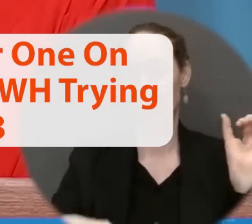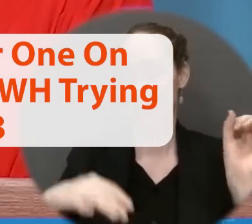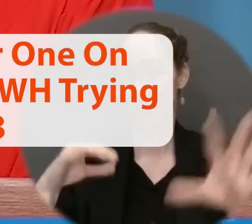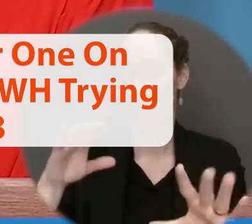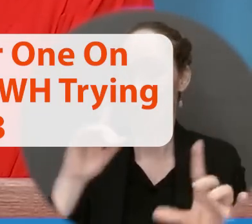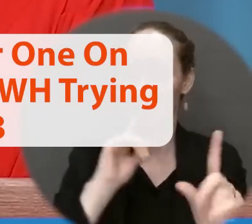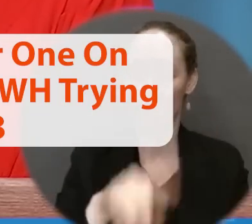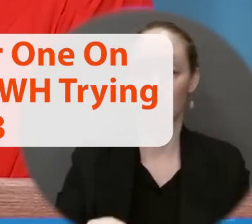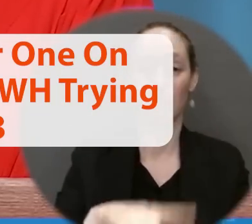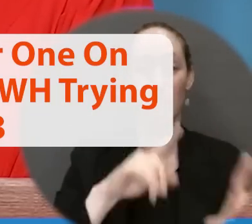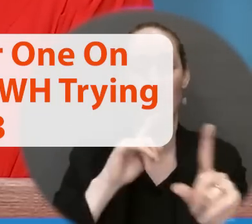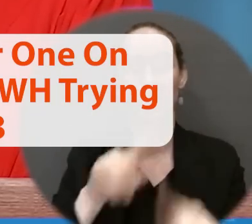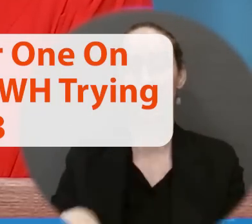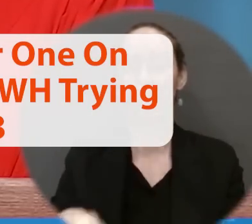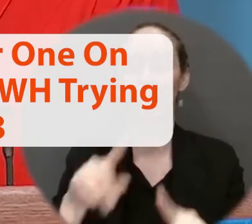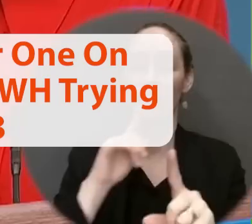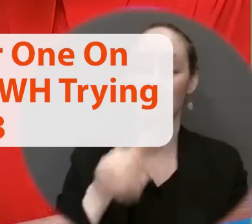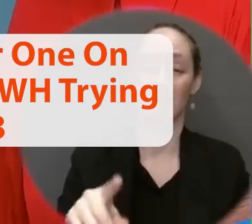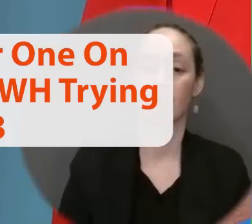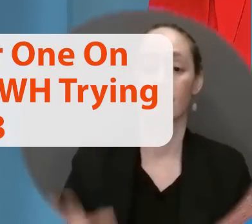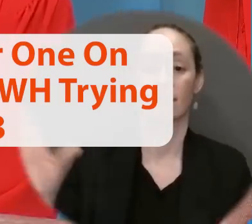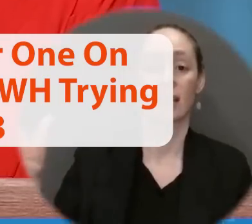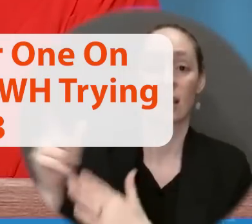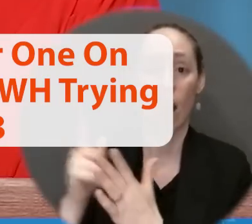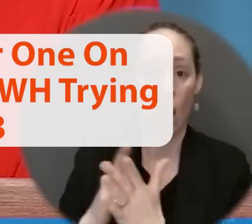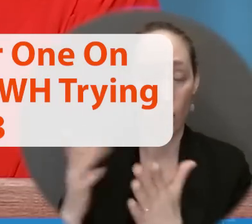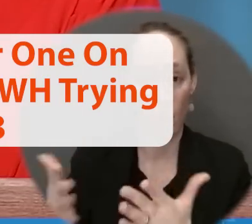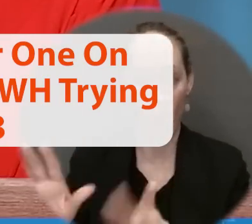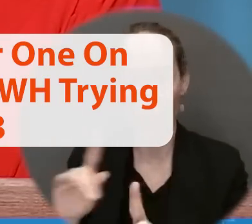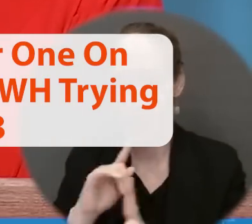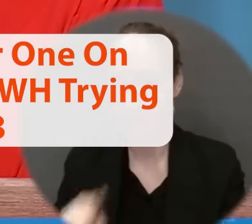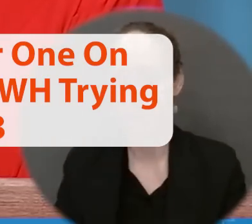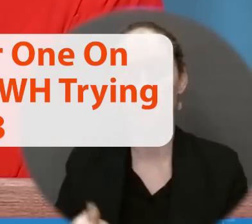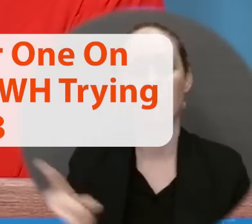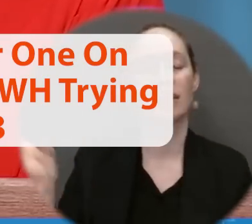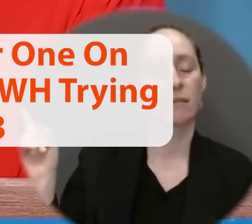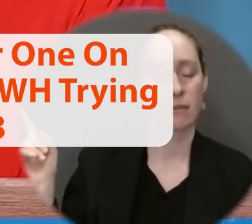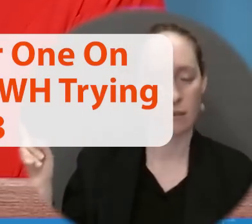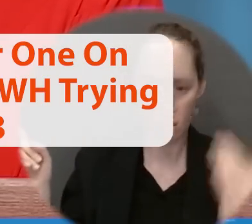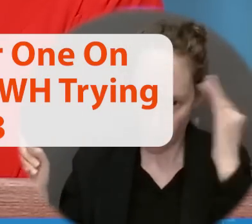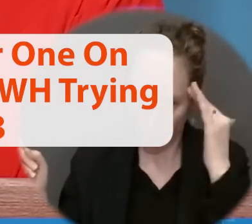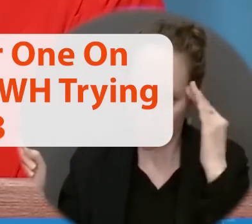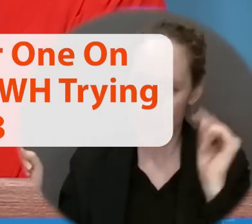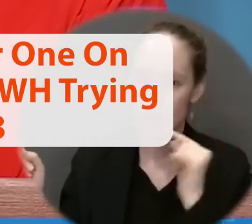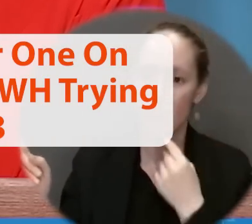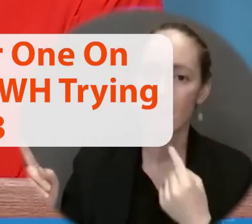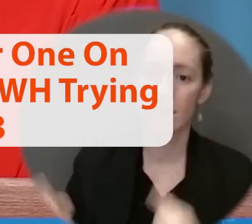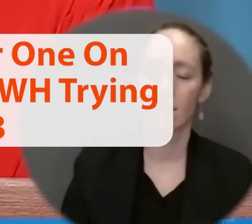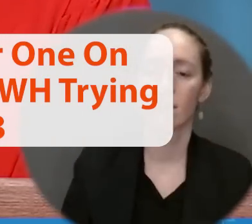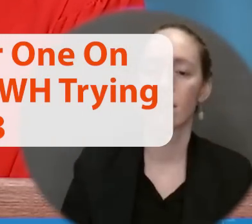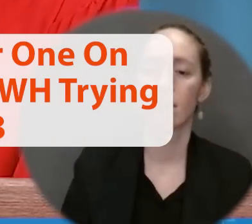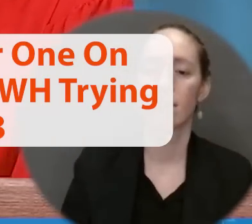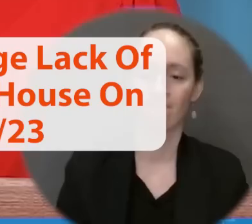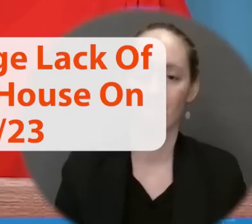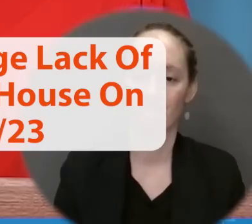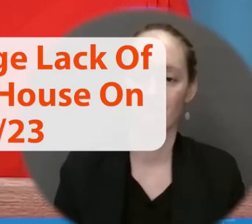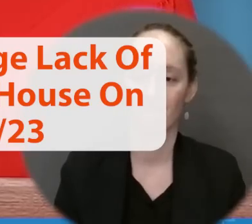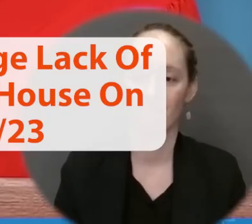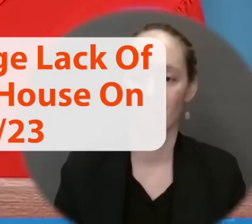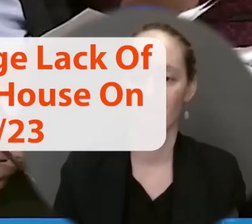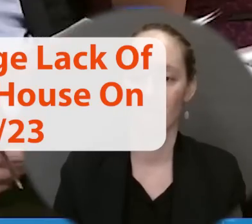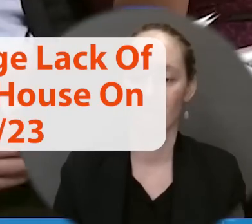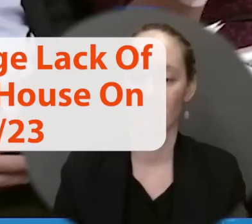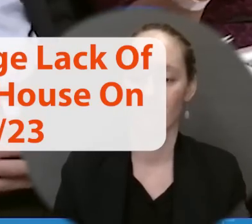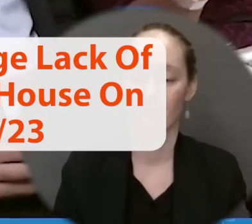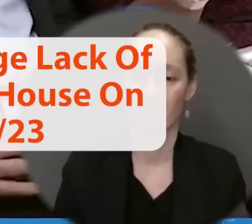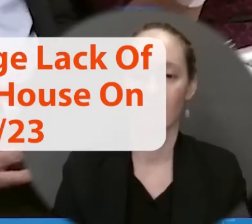laid out what has occurred here. We take this very seriously, and the president does as well. Do